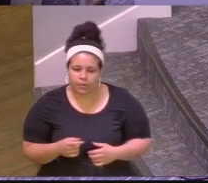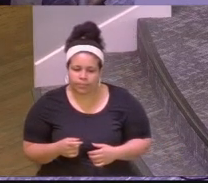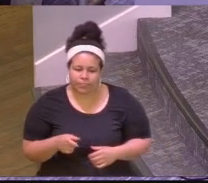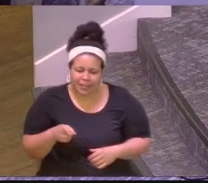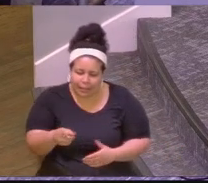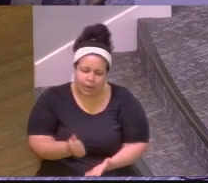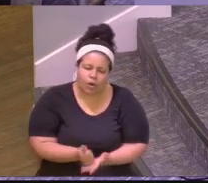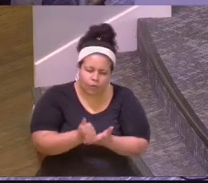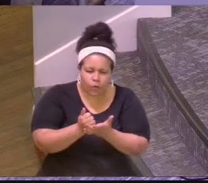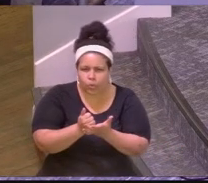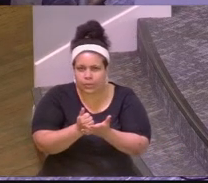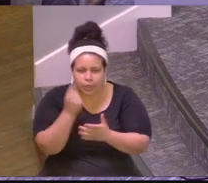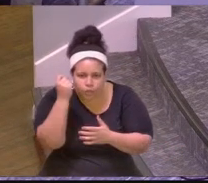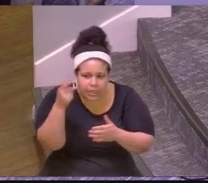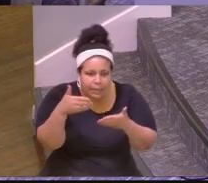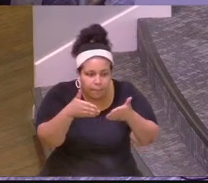of